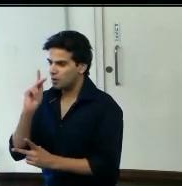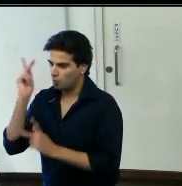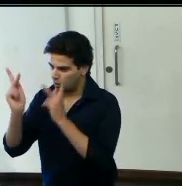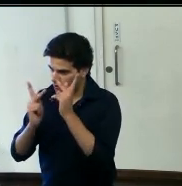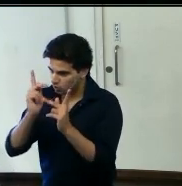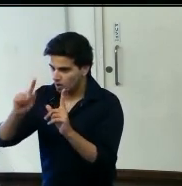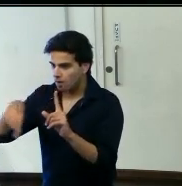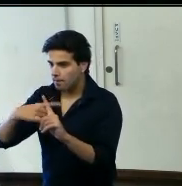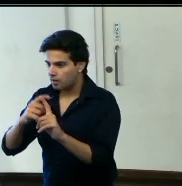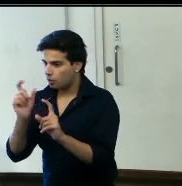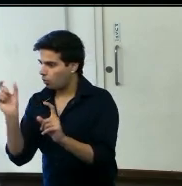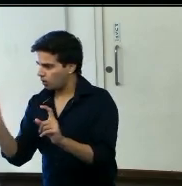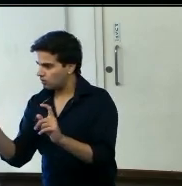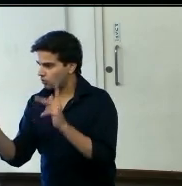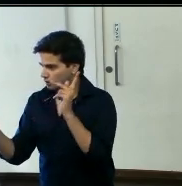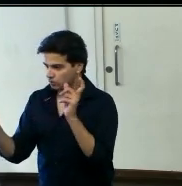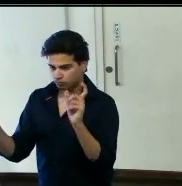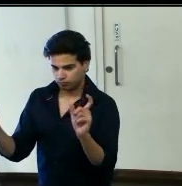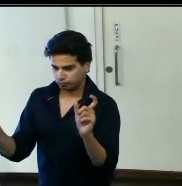the words,